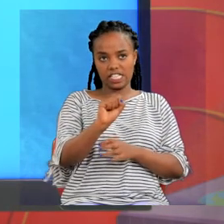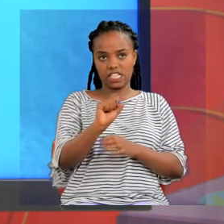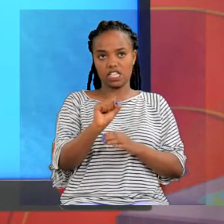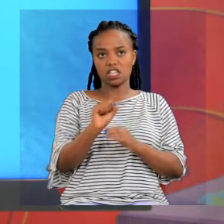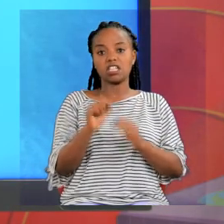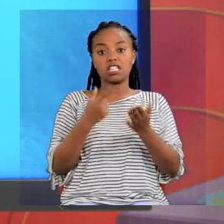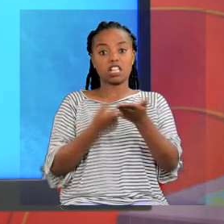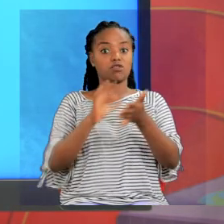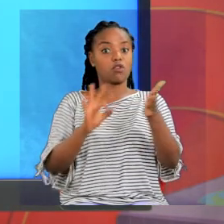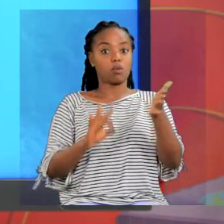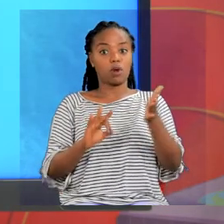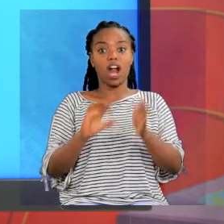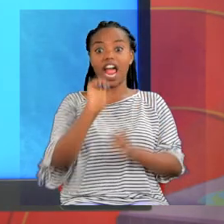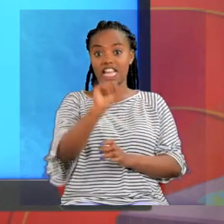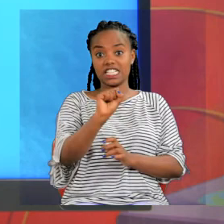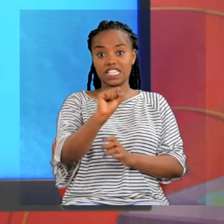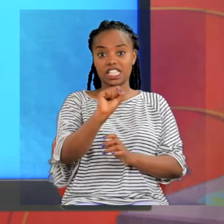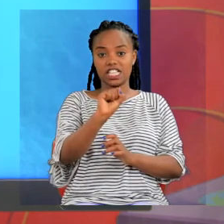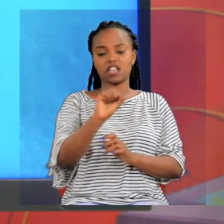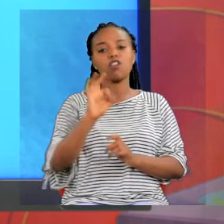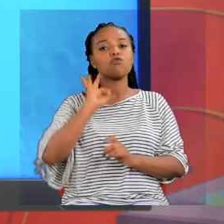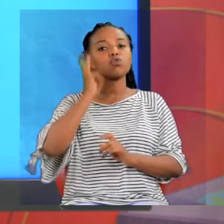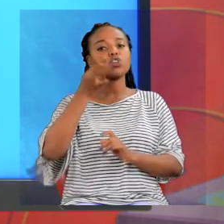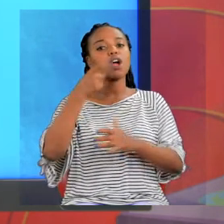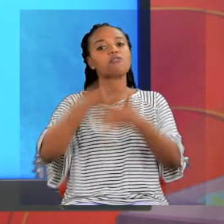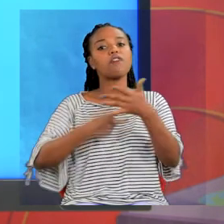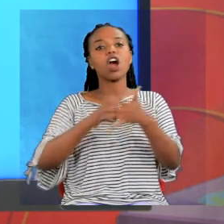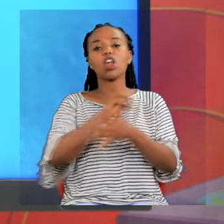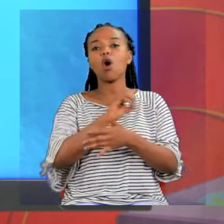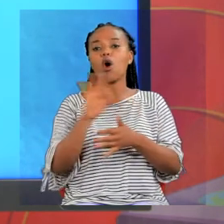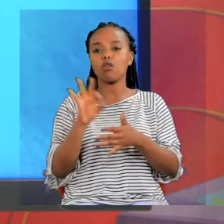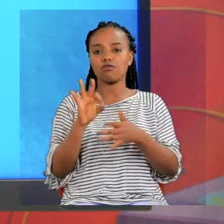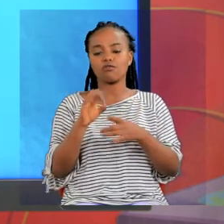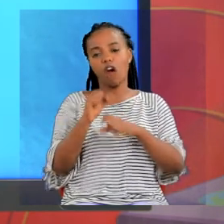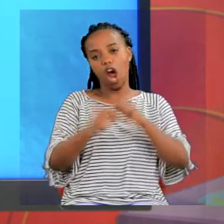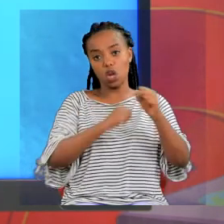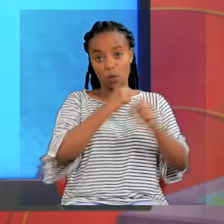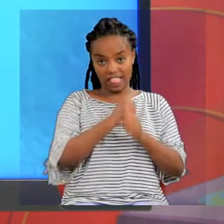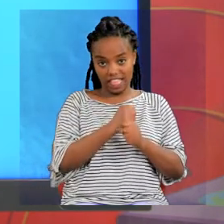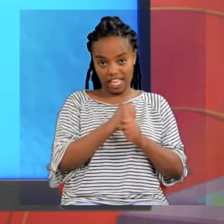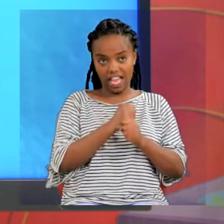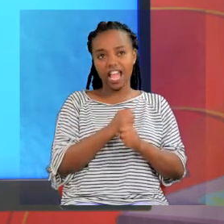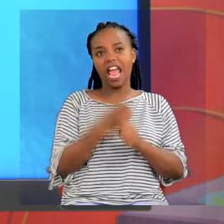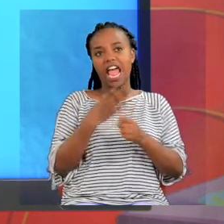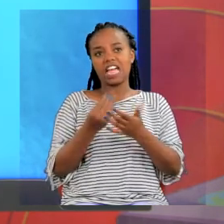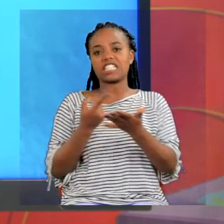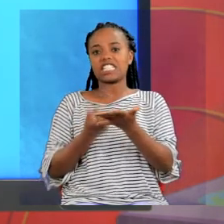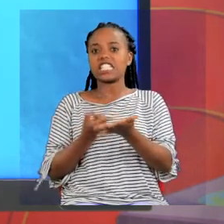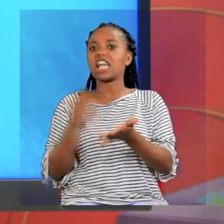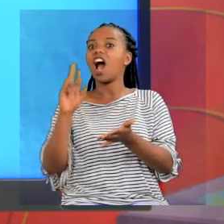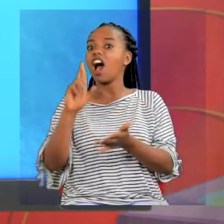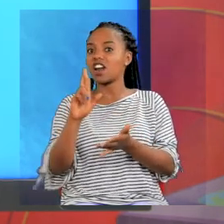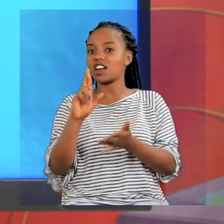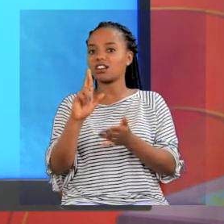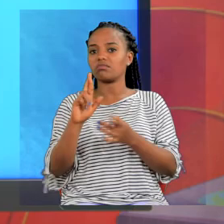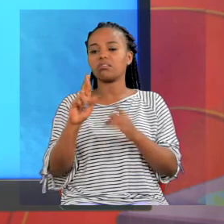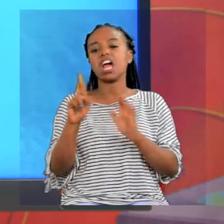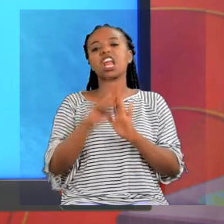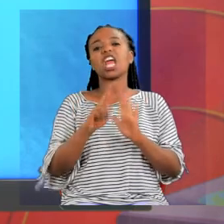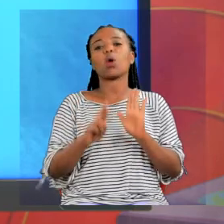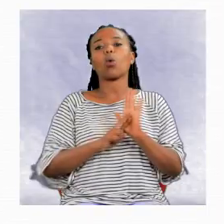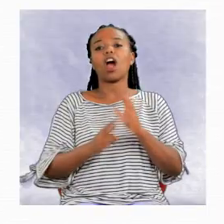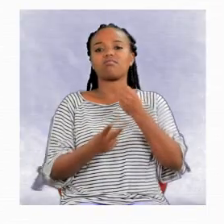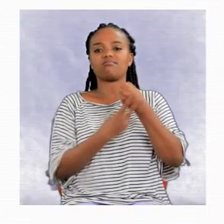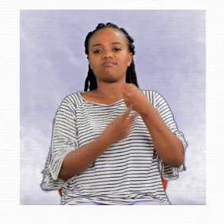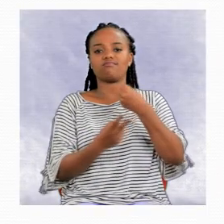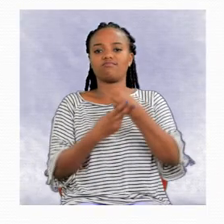where this is, it is the future value of the annuity, and this one is the regular